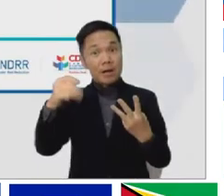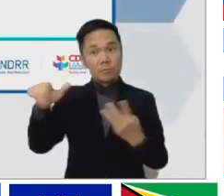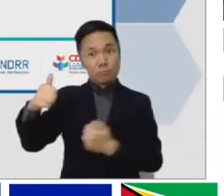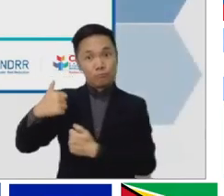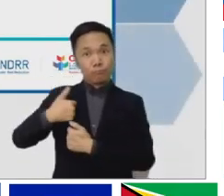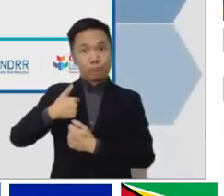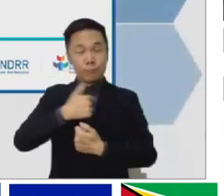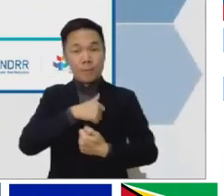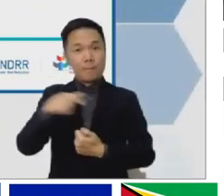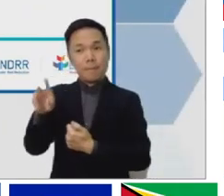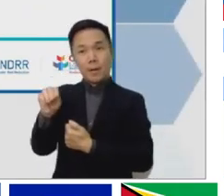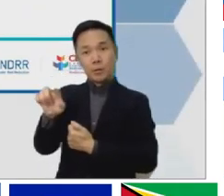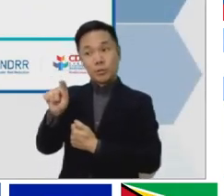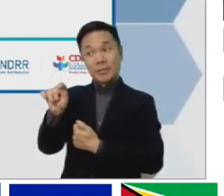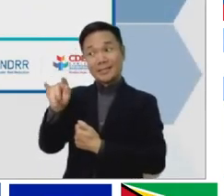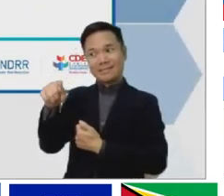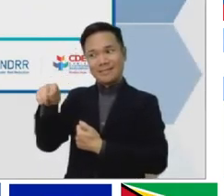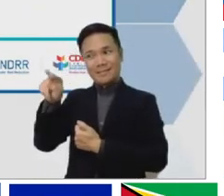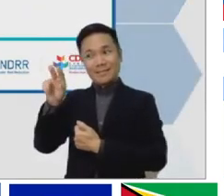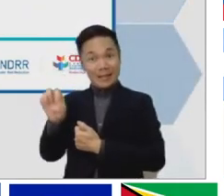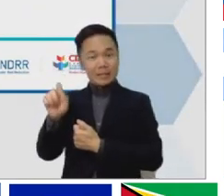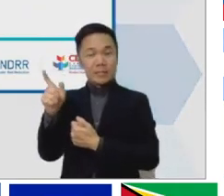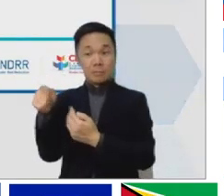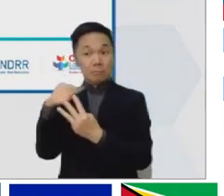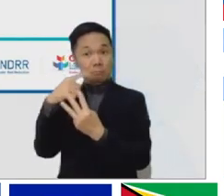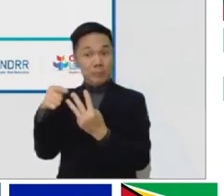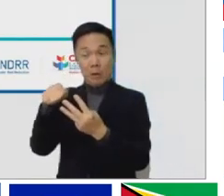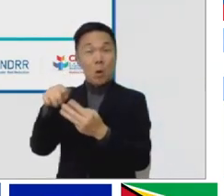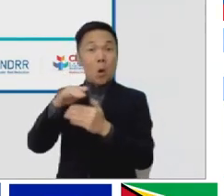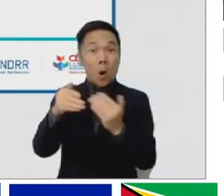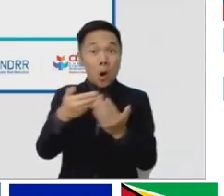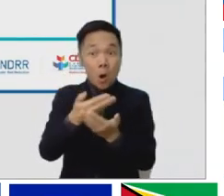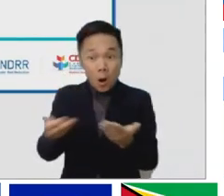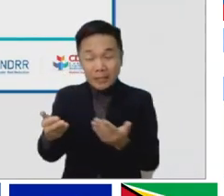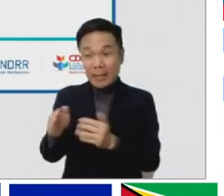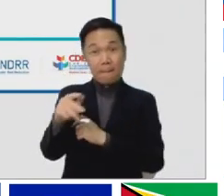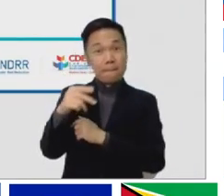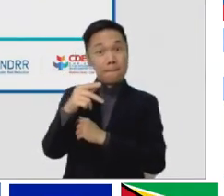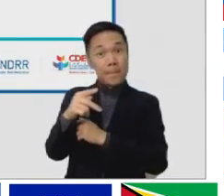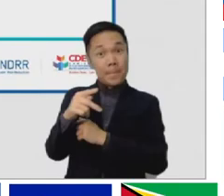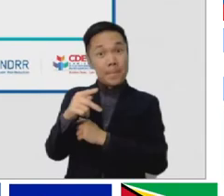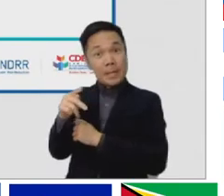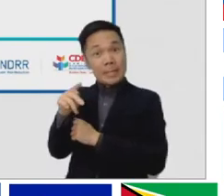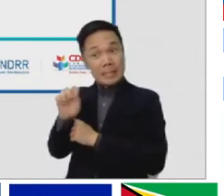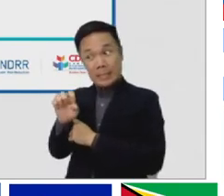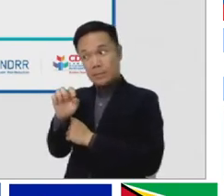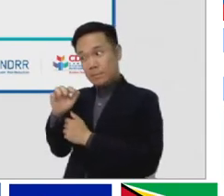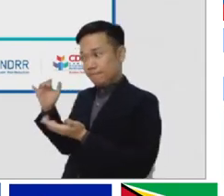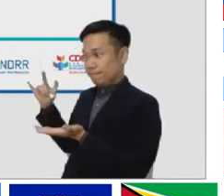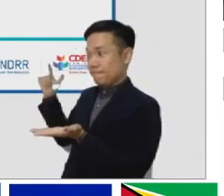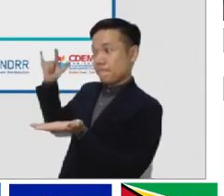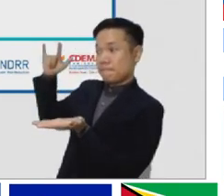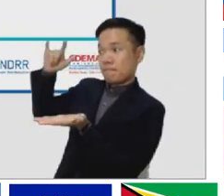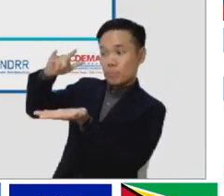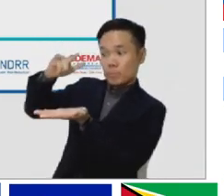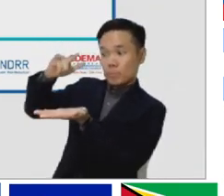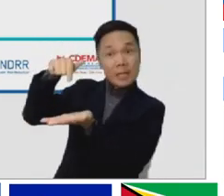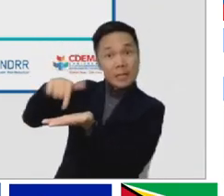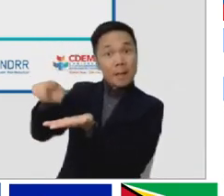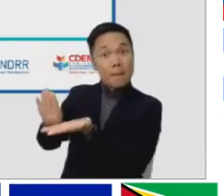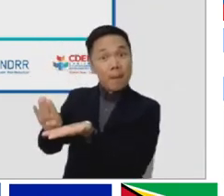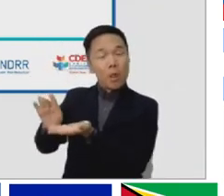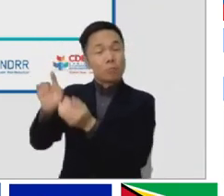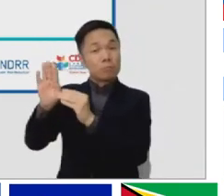to ensure that these personal protective equipment items, as they came into Barbados, they were pushed back out very quickly to